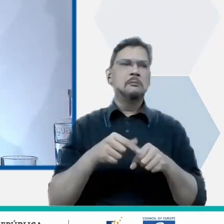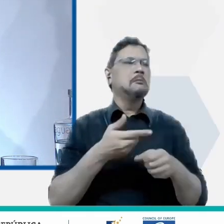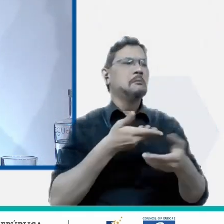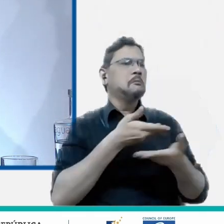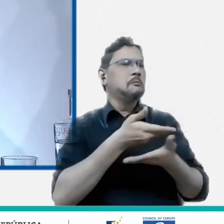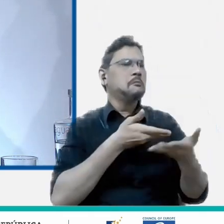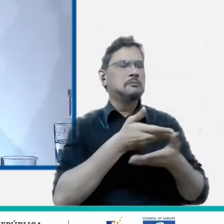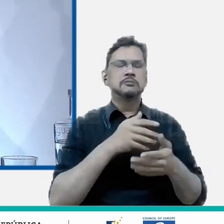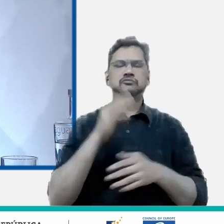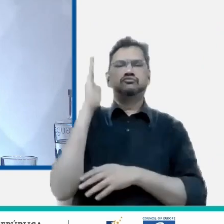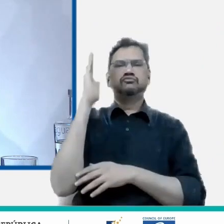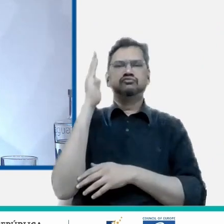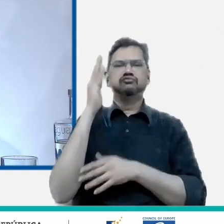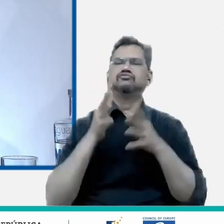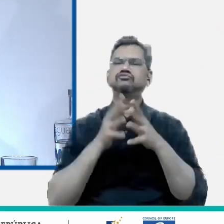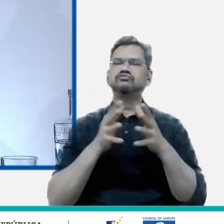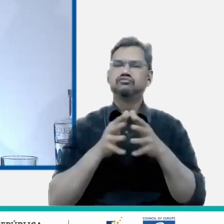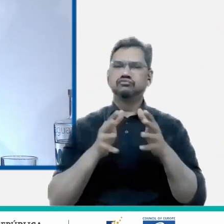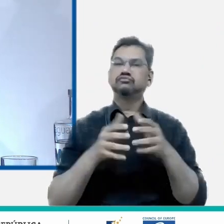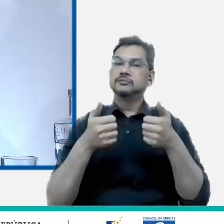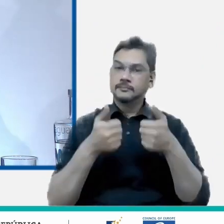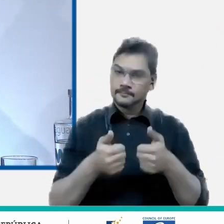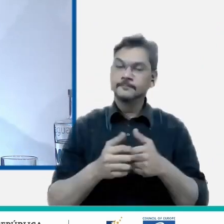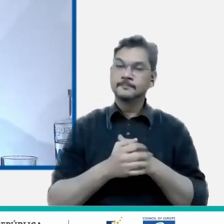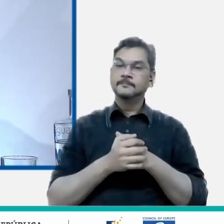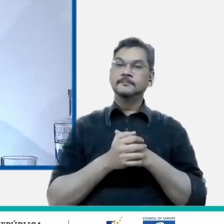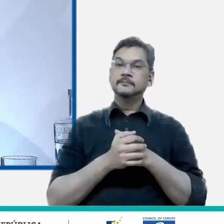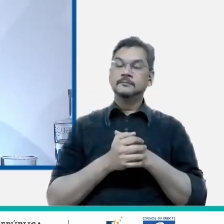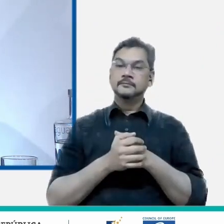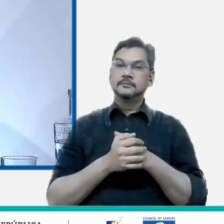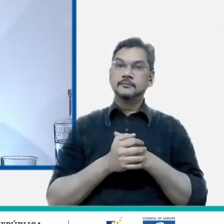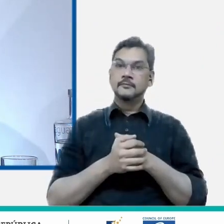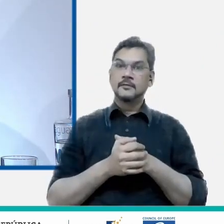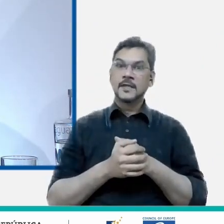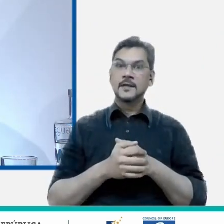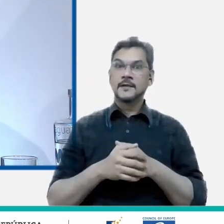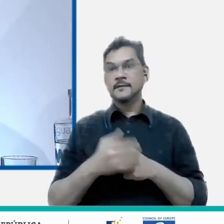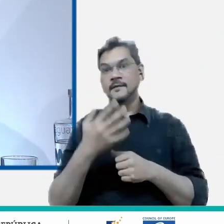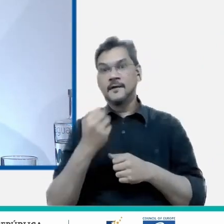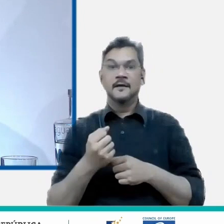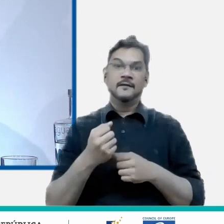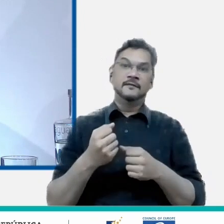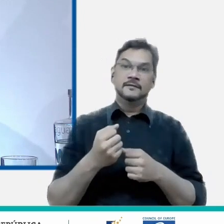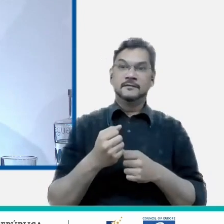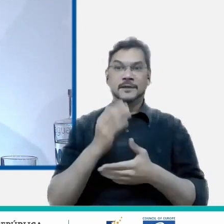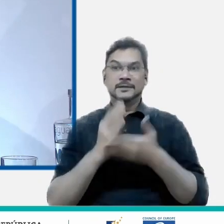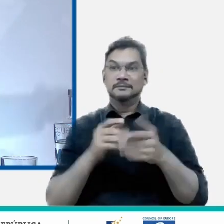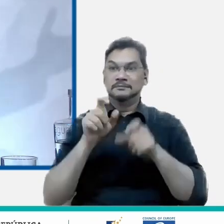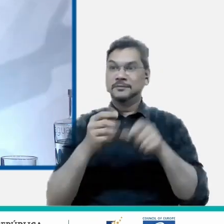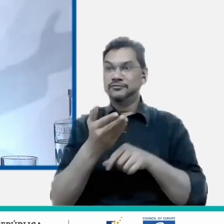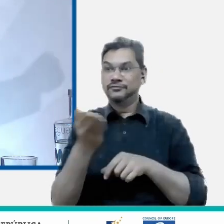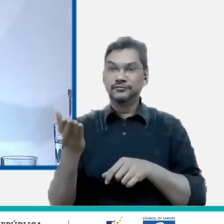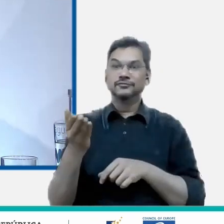of colleagues that expressed wish to intervene first with some short remarks. And that is particularly focusing